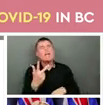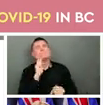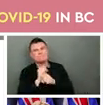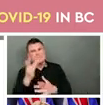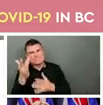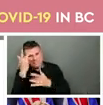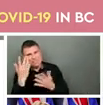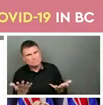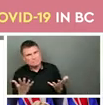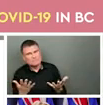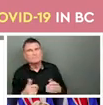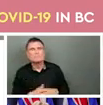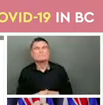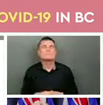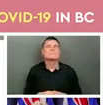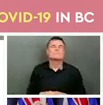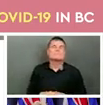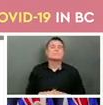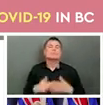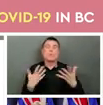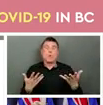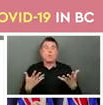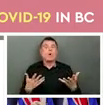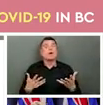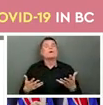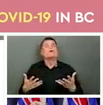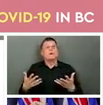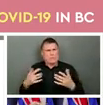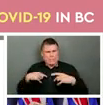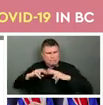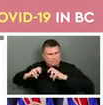time that protection is lasting and is durable.